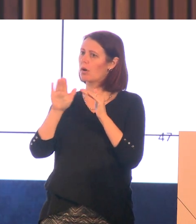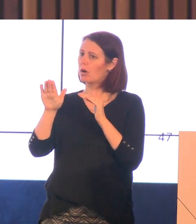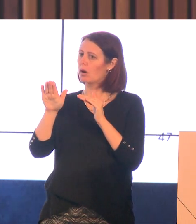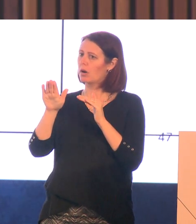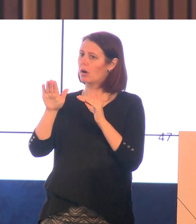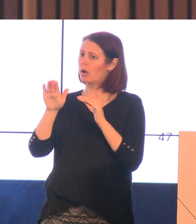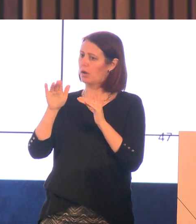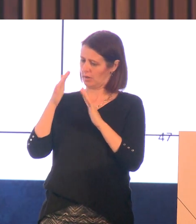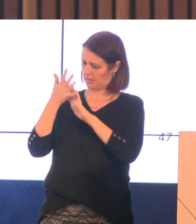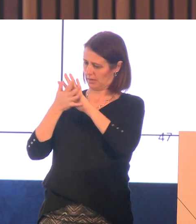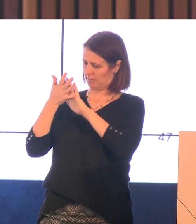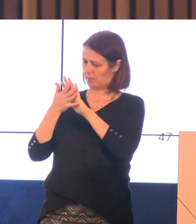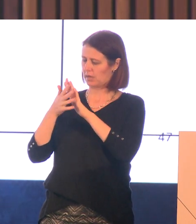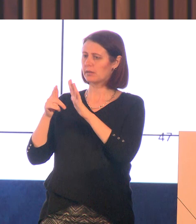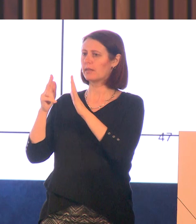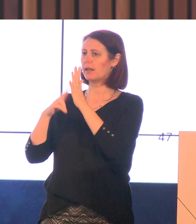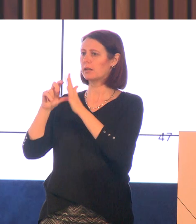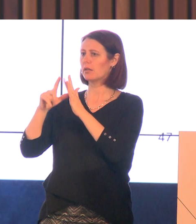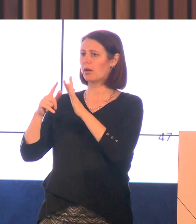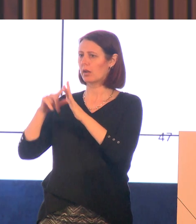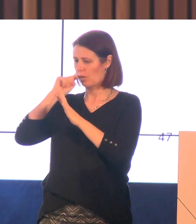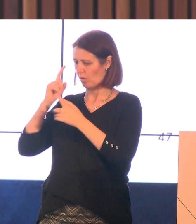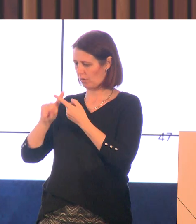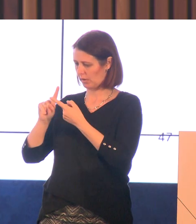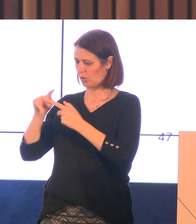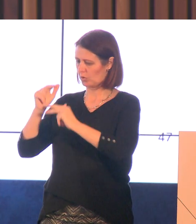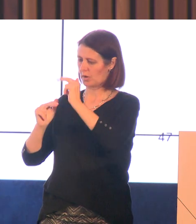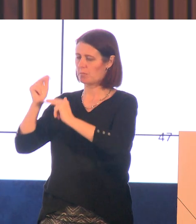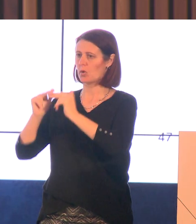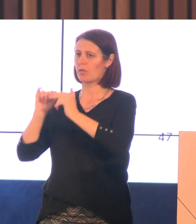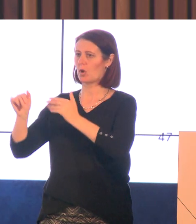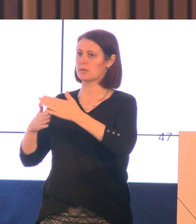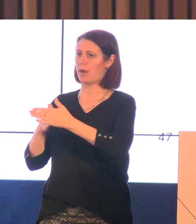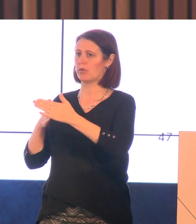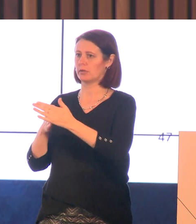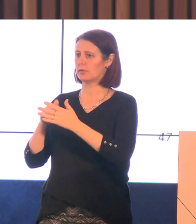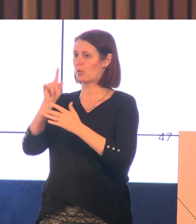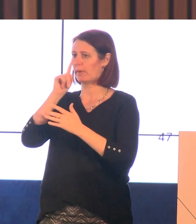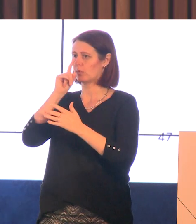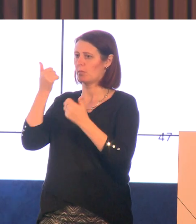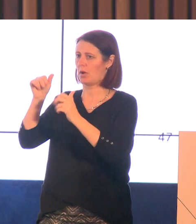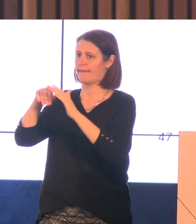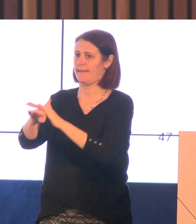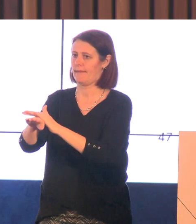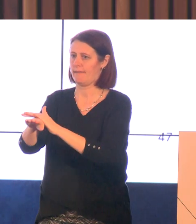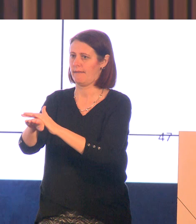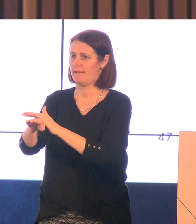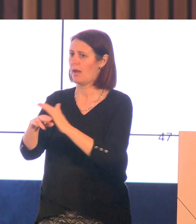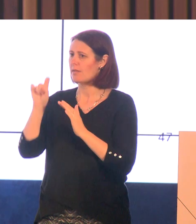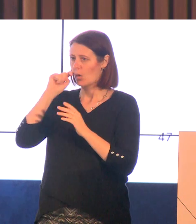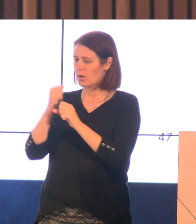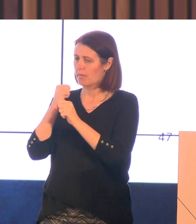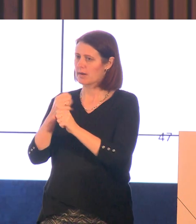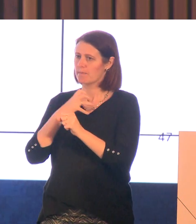to find is that the agency will continue to build barriers to entry. They will make it more and